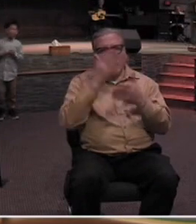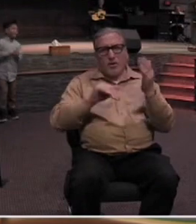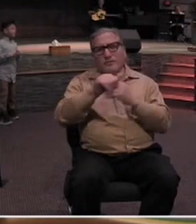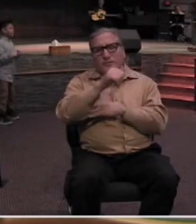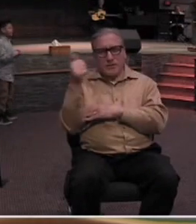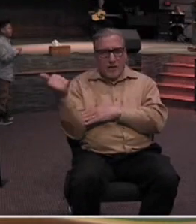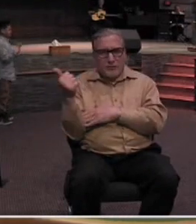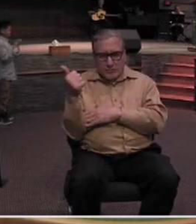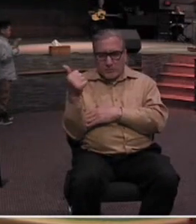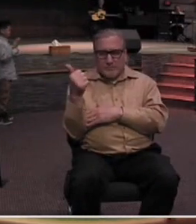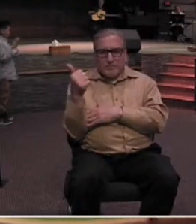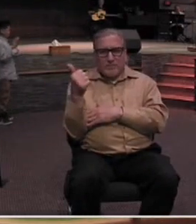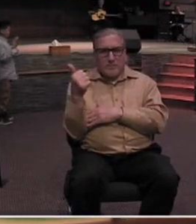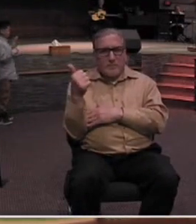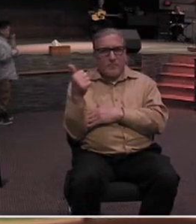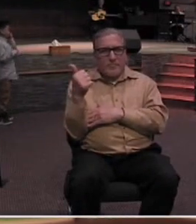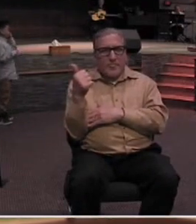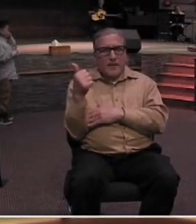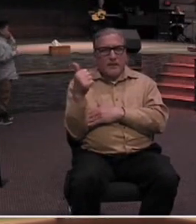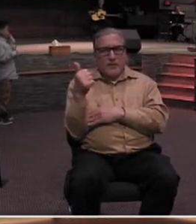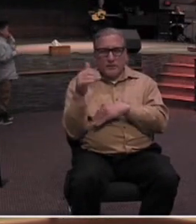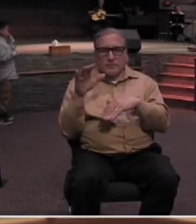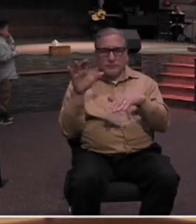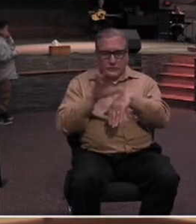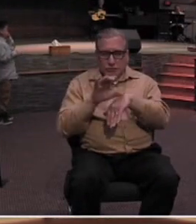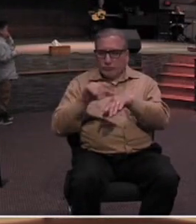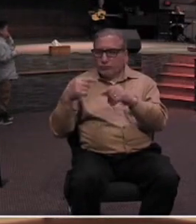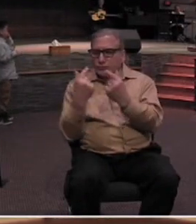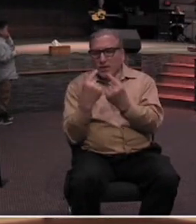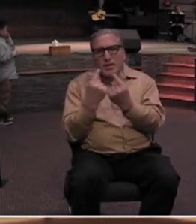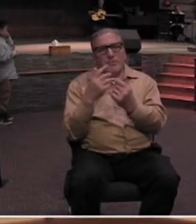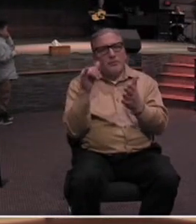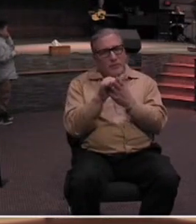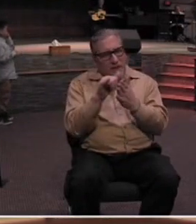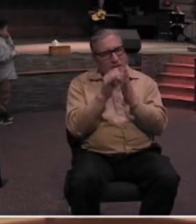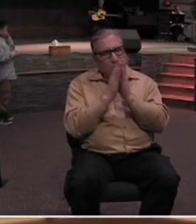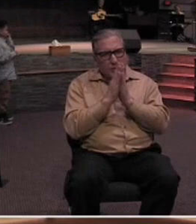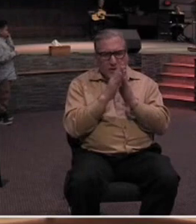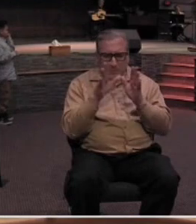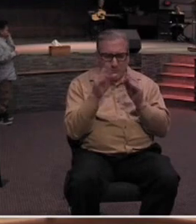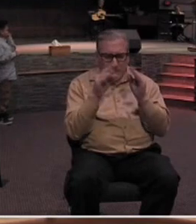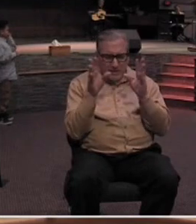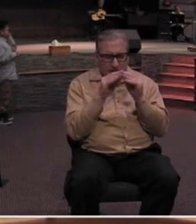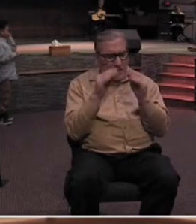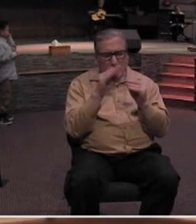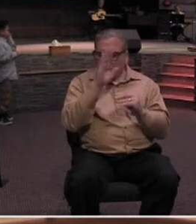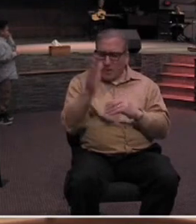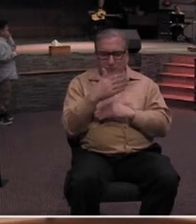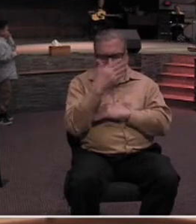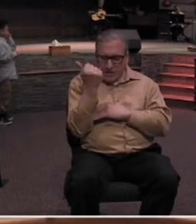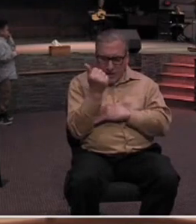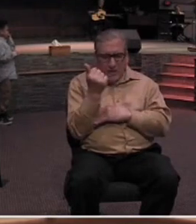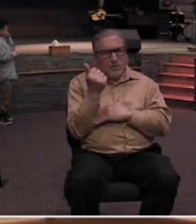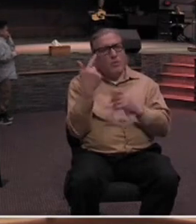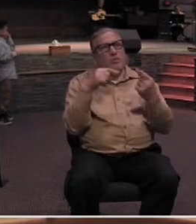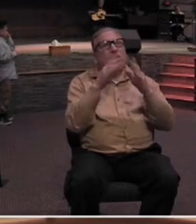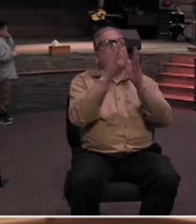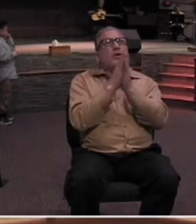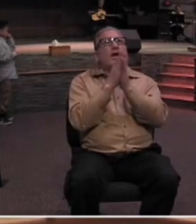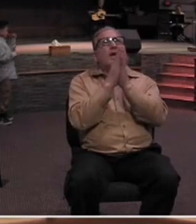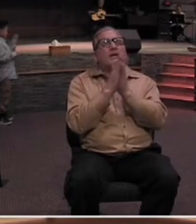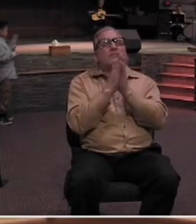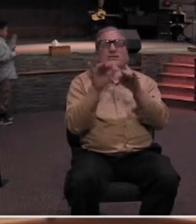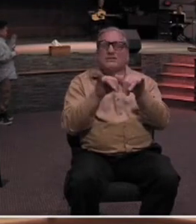JC. And in that prayer meeting, that all-night prayer meeting, I never forget, as we began to pray, we lingered